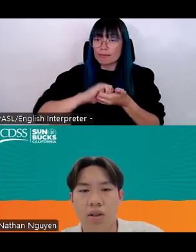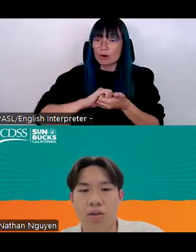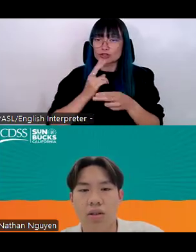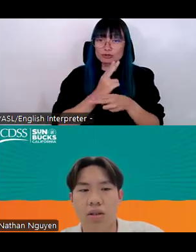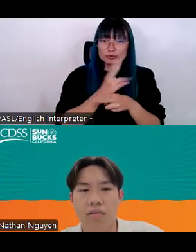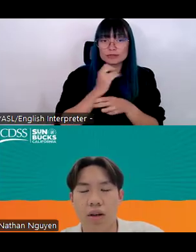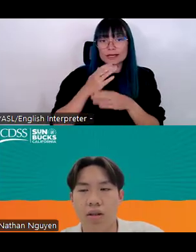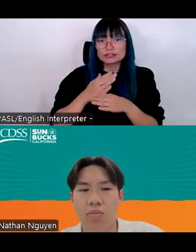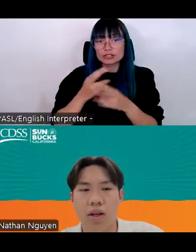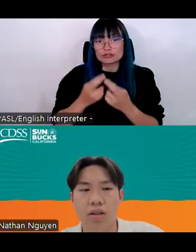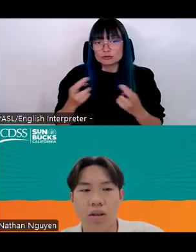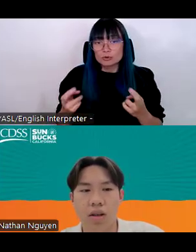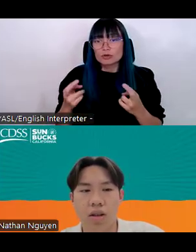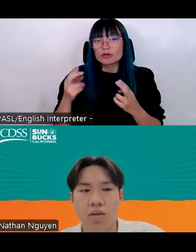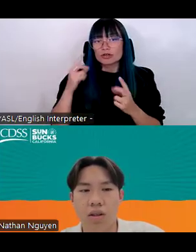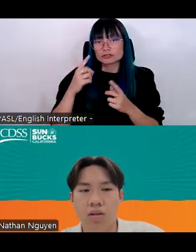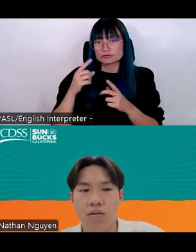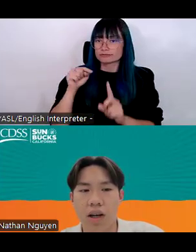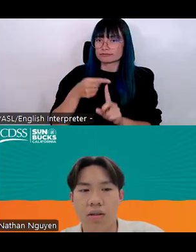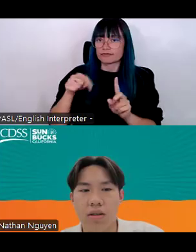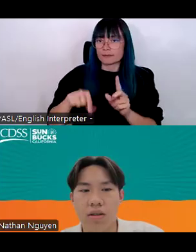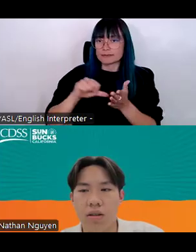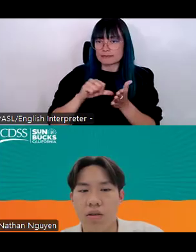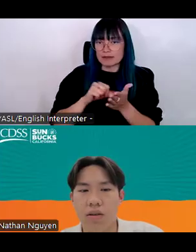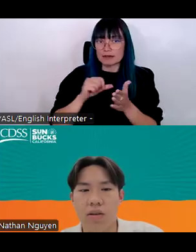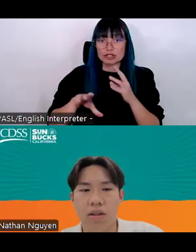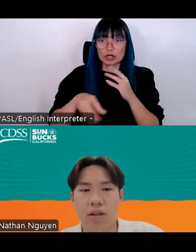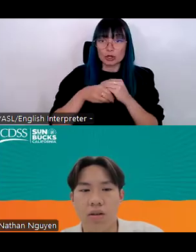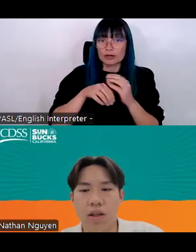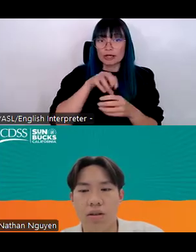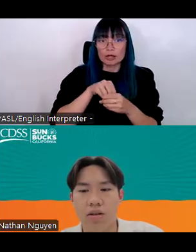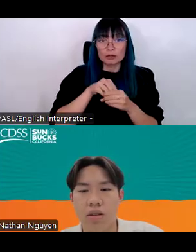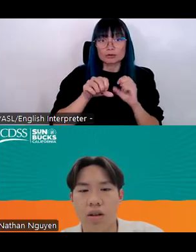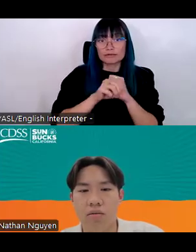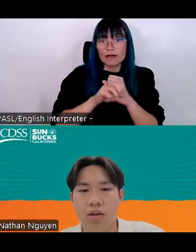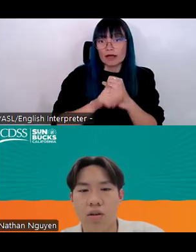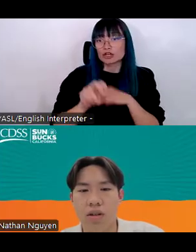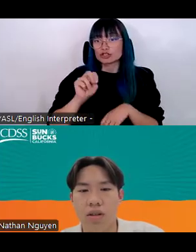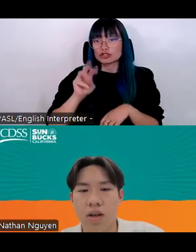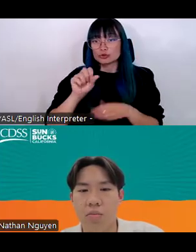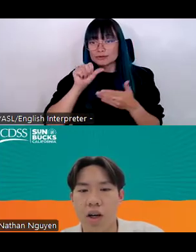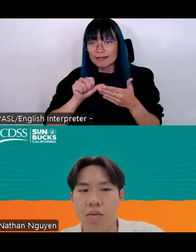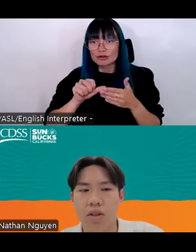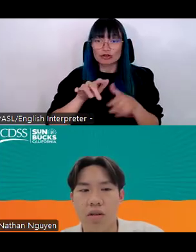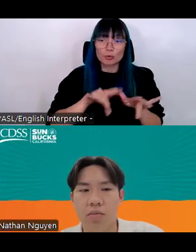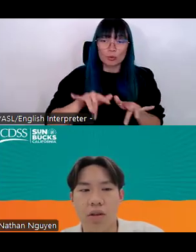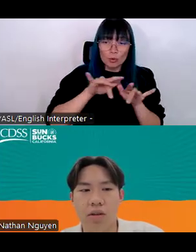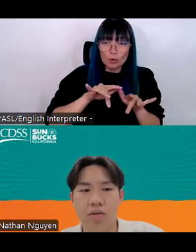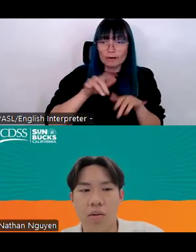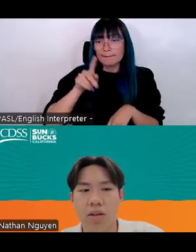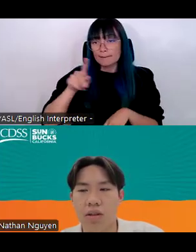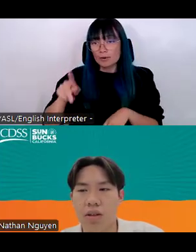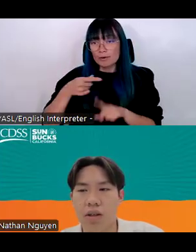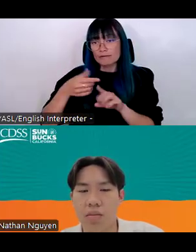share the resources found on this page, which includes flyers, infographics, newsletters, recordings, and PowerPoints of our